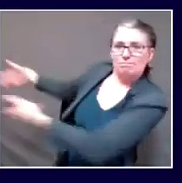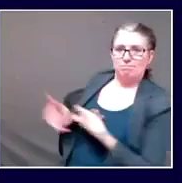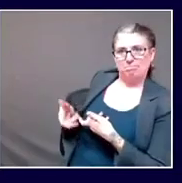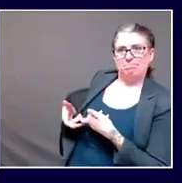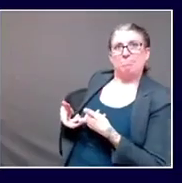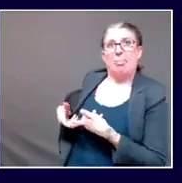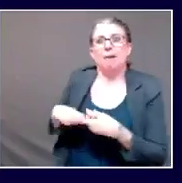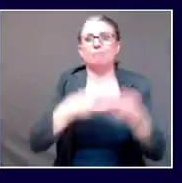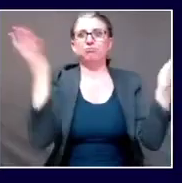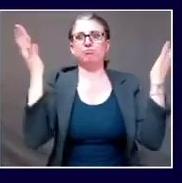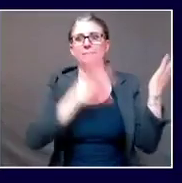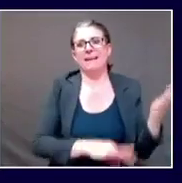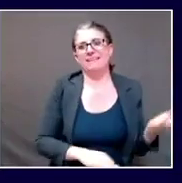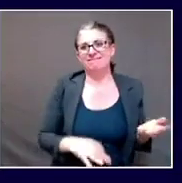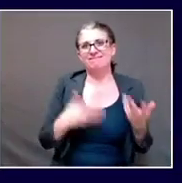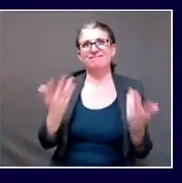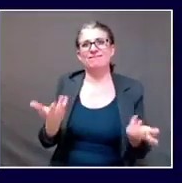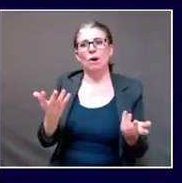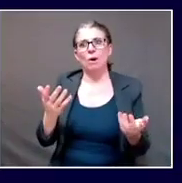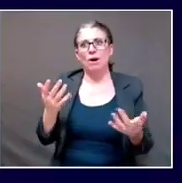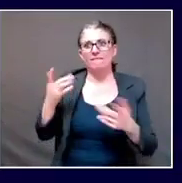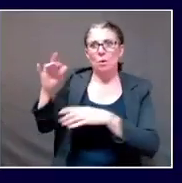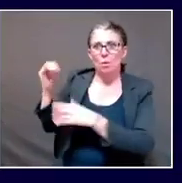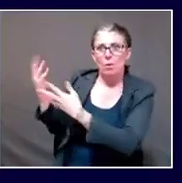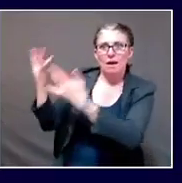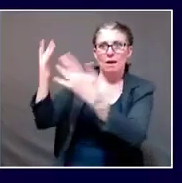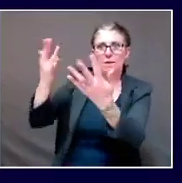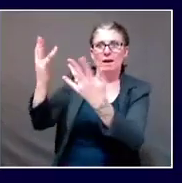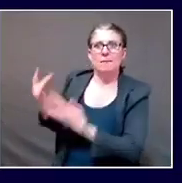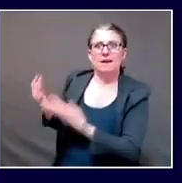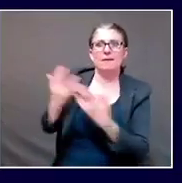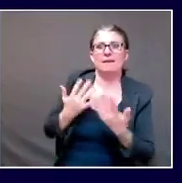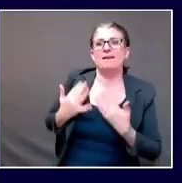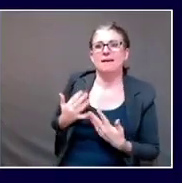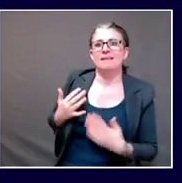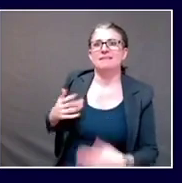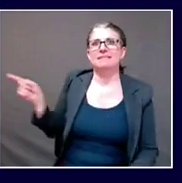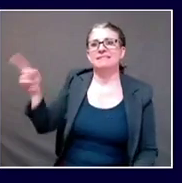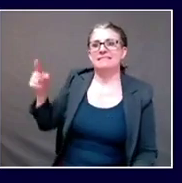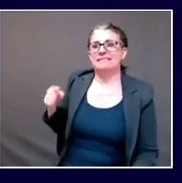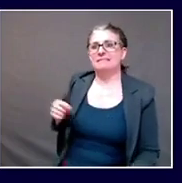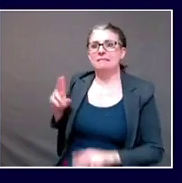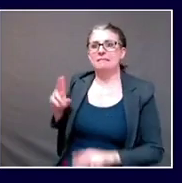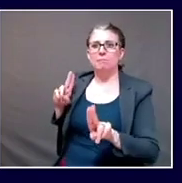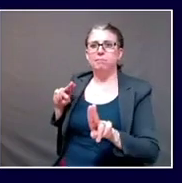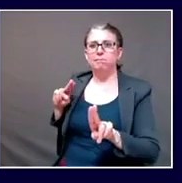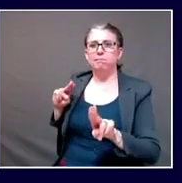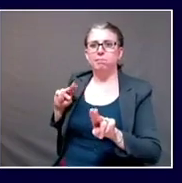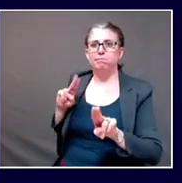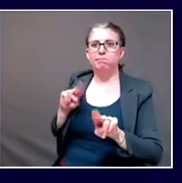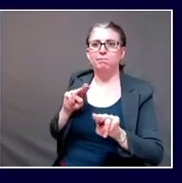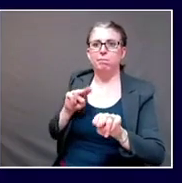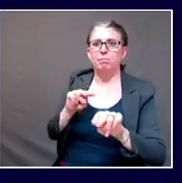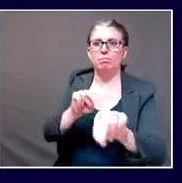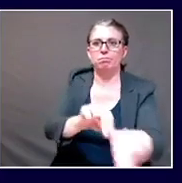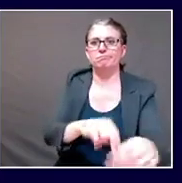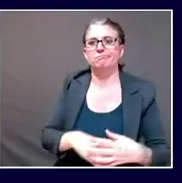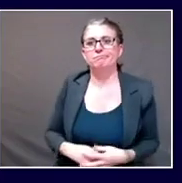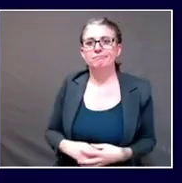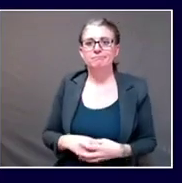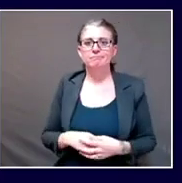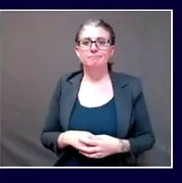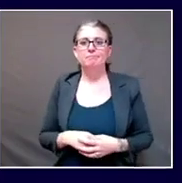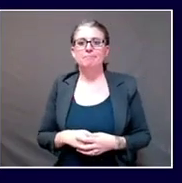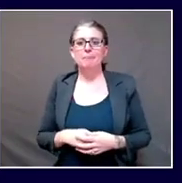all of those things get coming together to vaccine actually occurring. But we're looking at next week, possibly. That is what we are planning for.